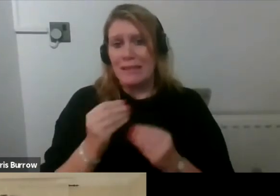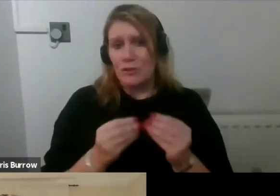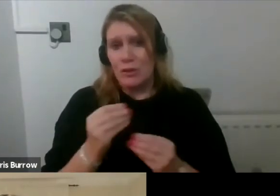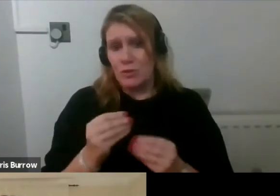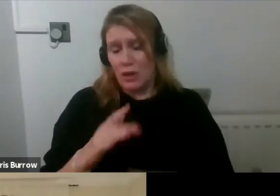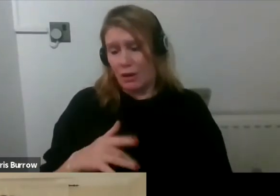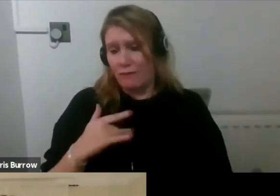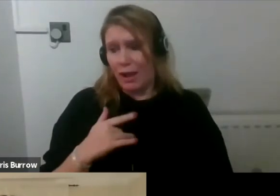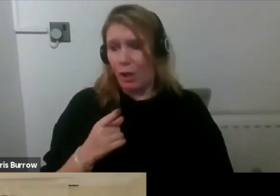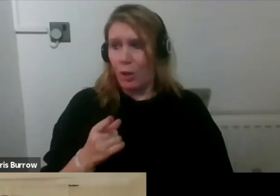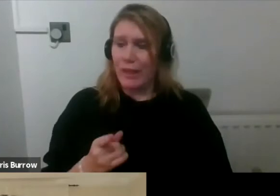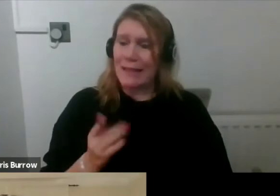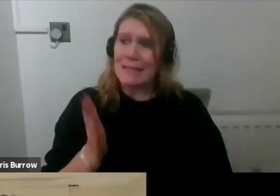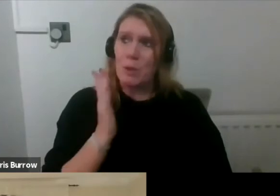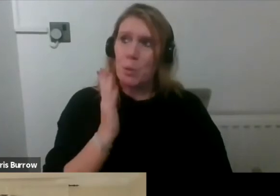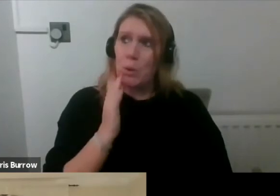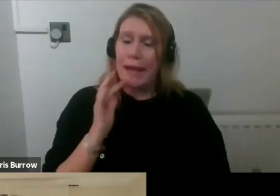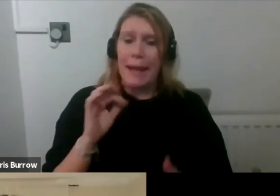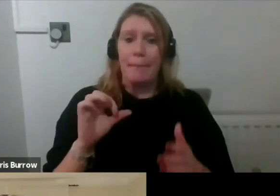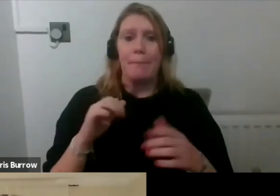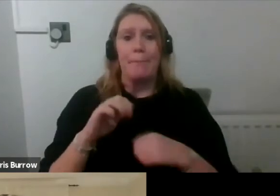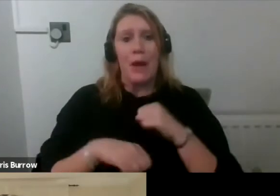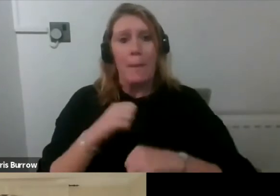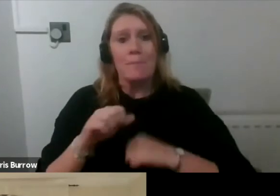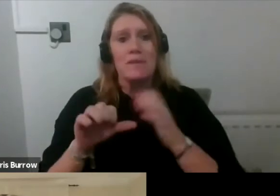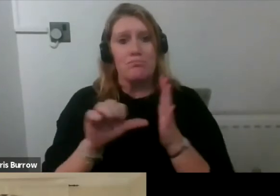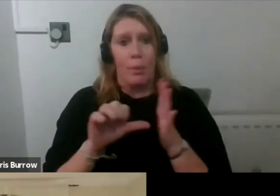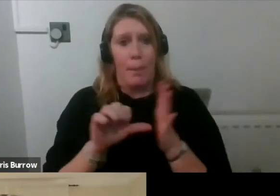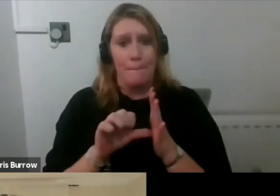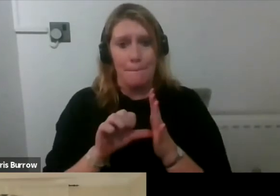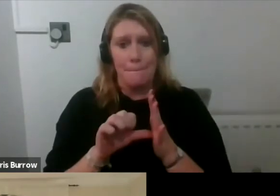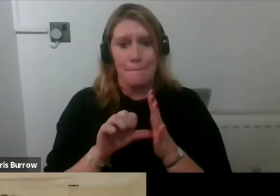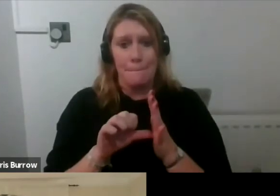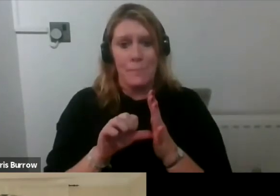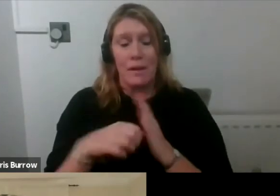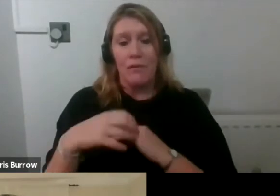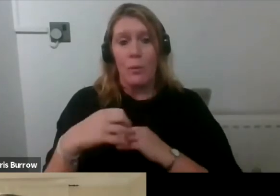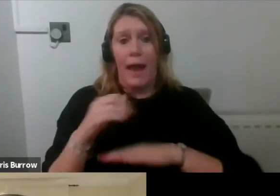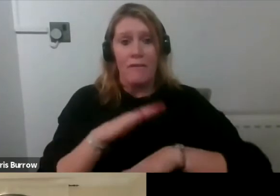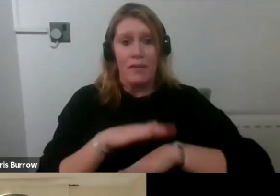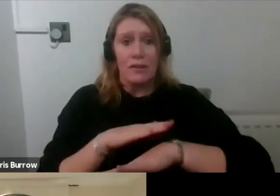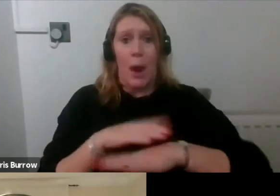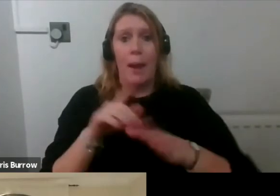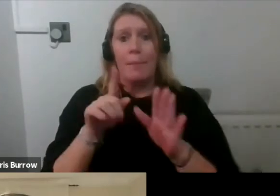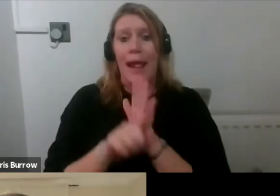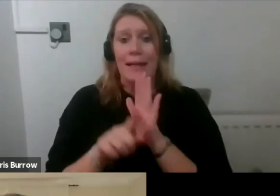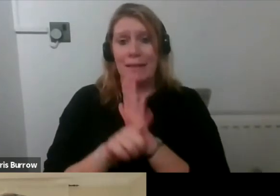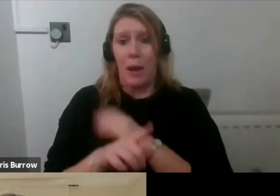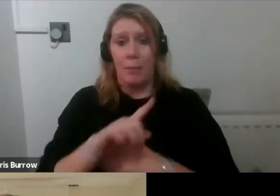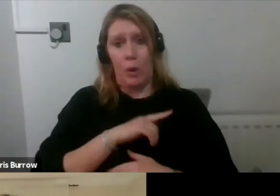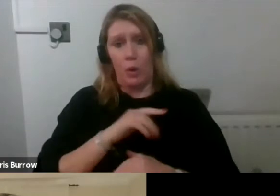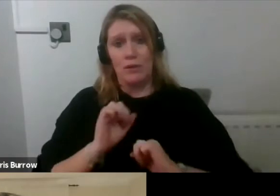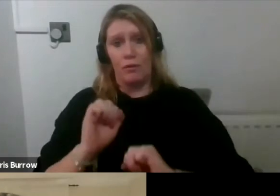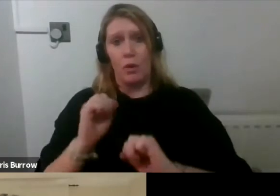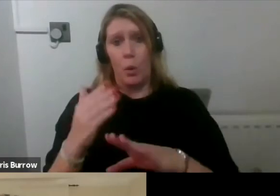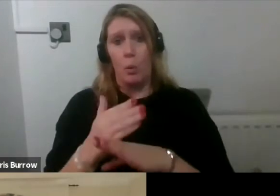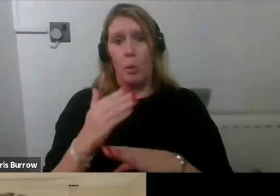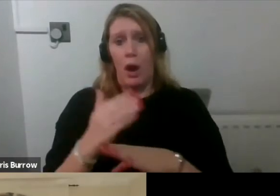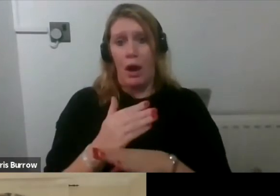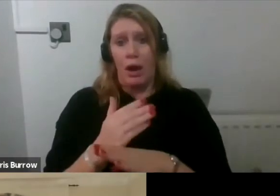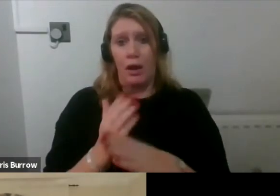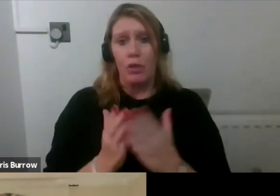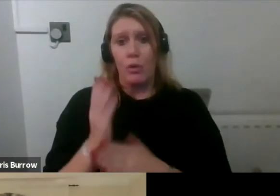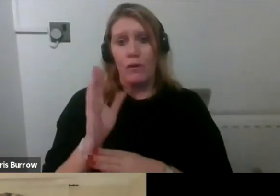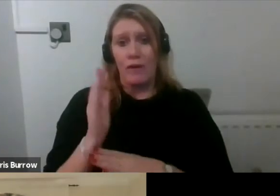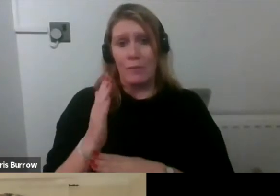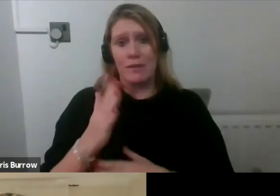is where it becomes really problematic. And if we have time later, because of your work with 104 Films, I'd love to